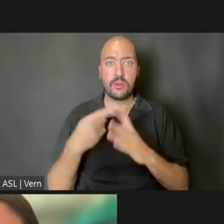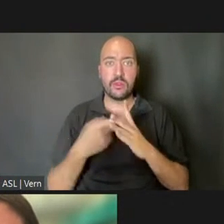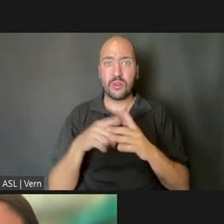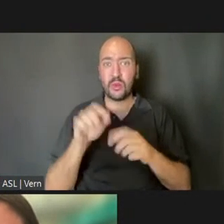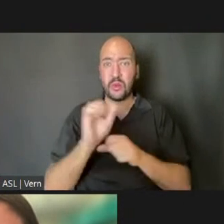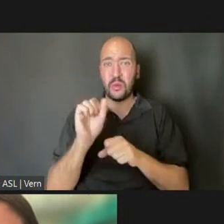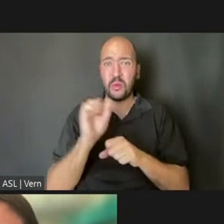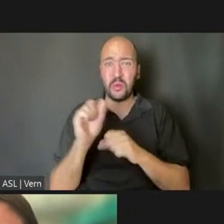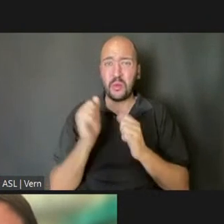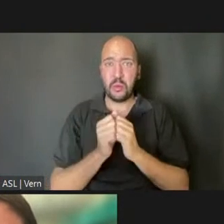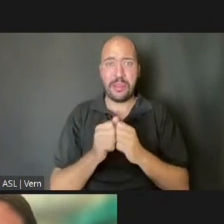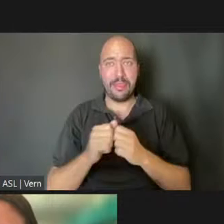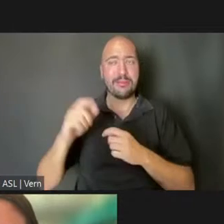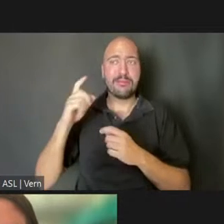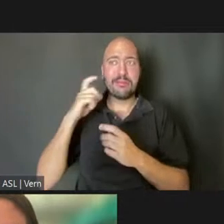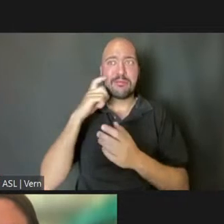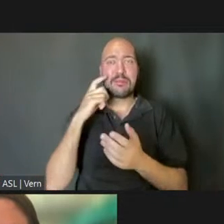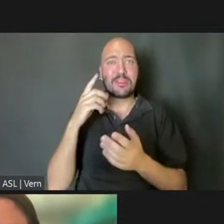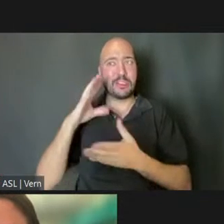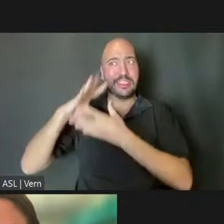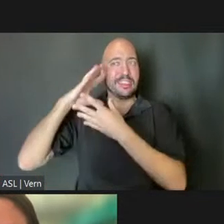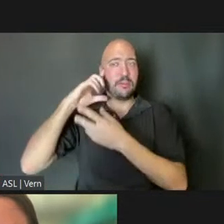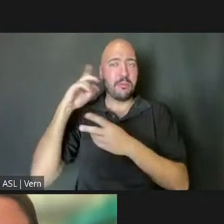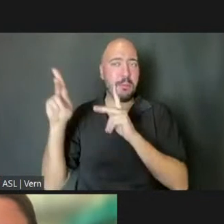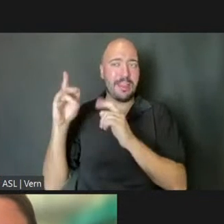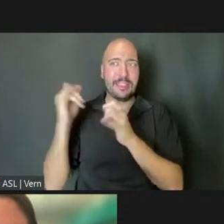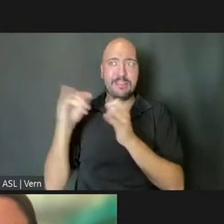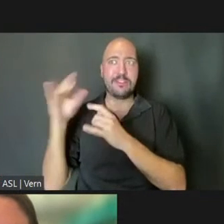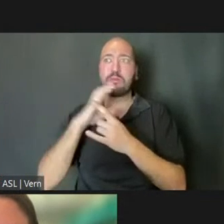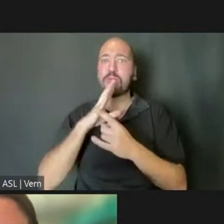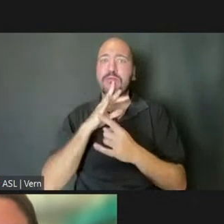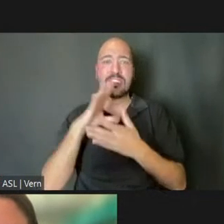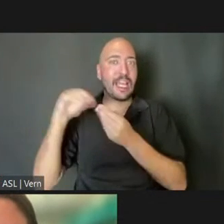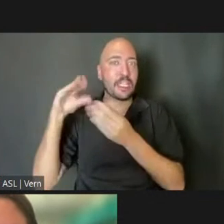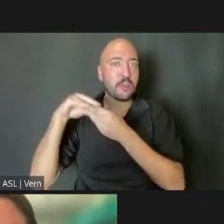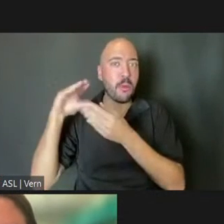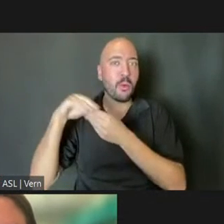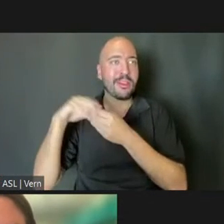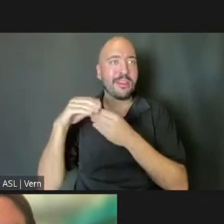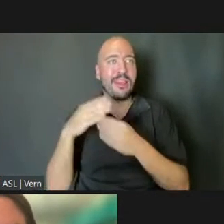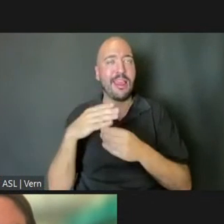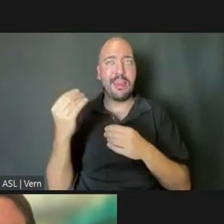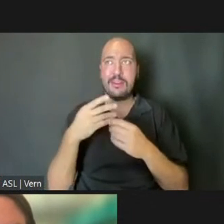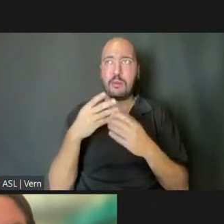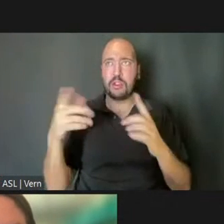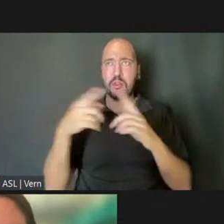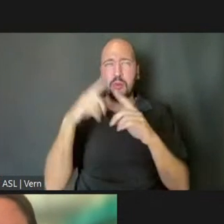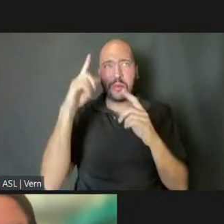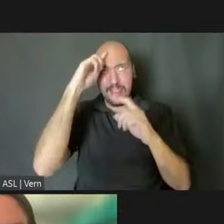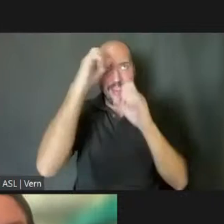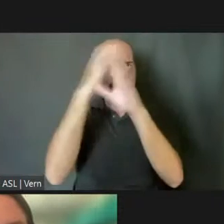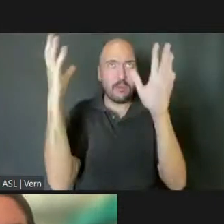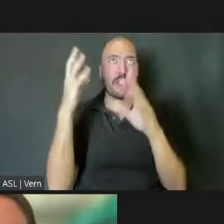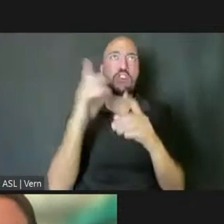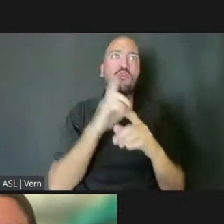with testimonies and experiences as a way to theorize reality and